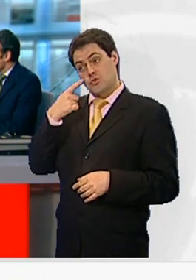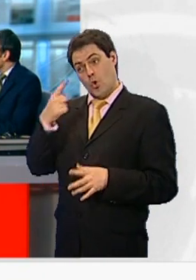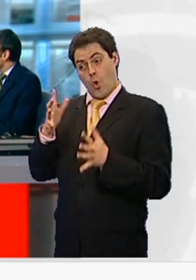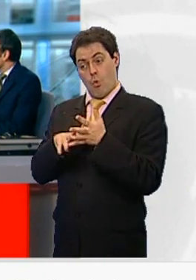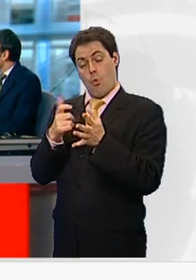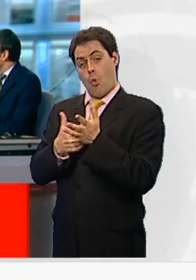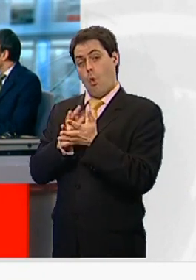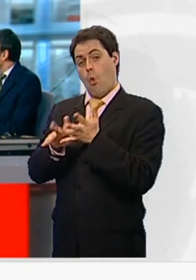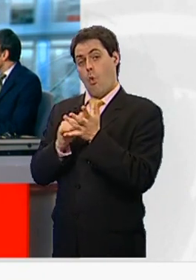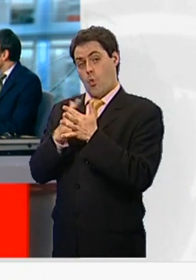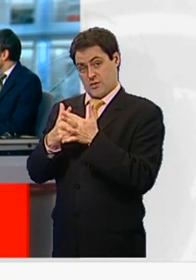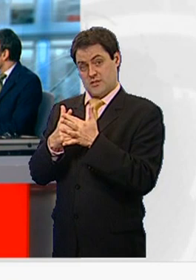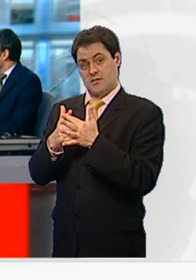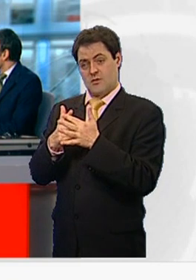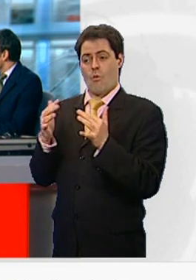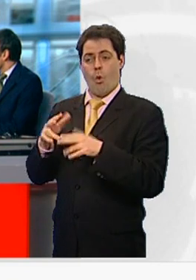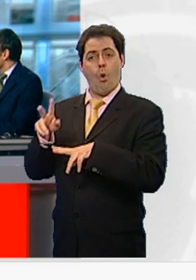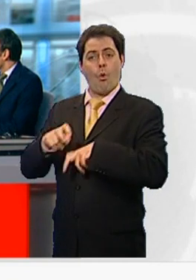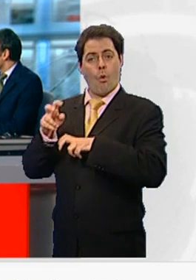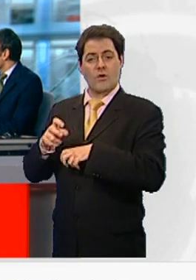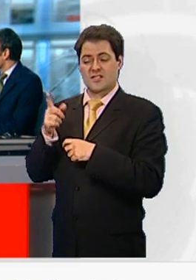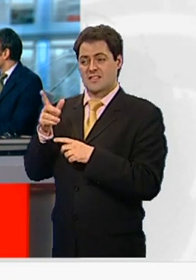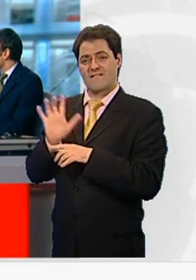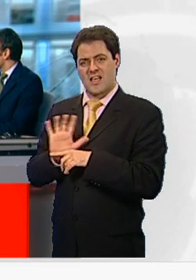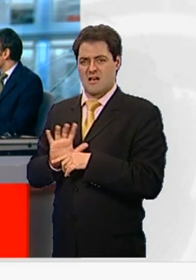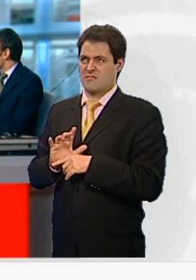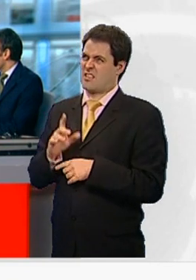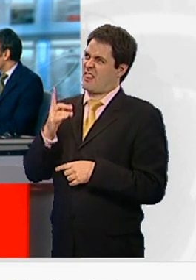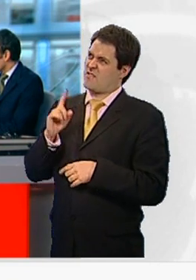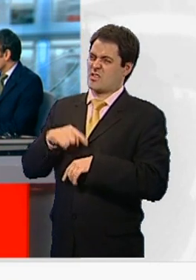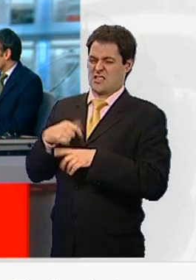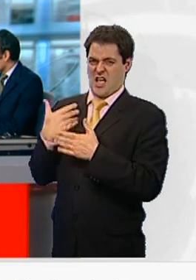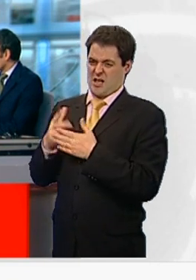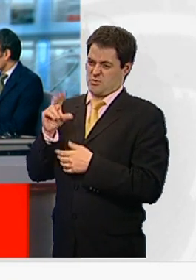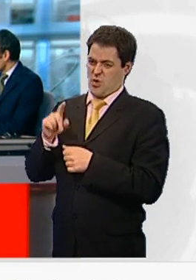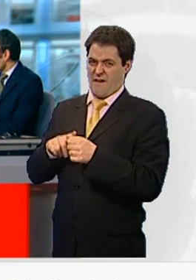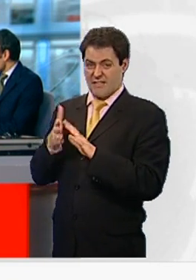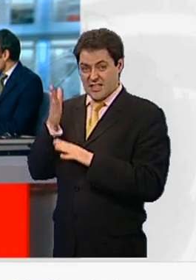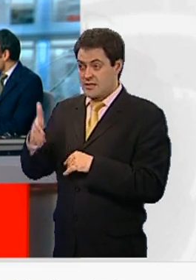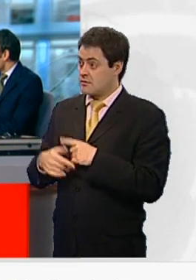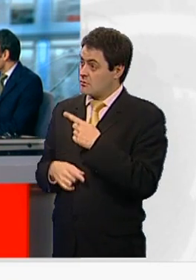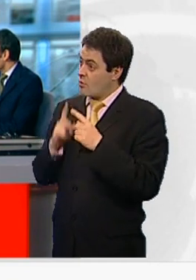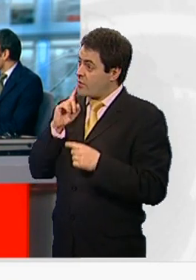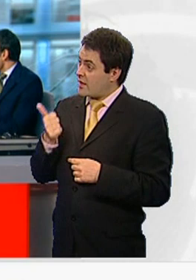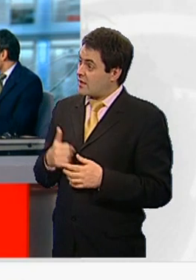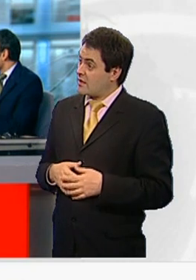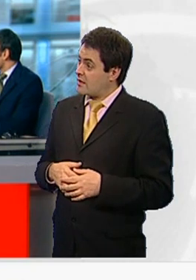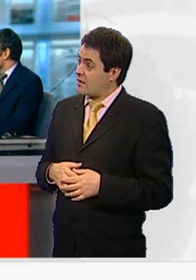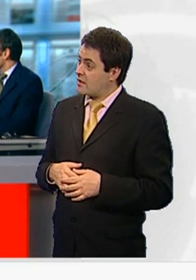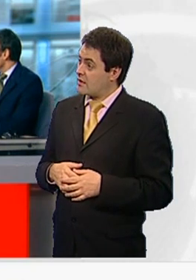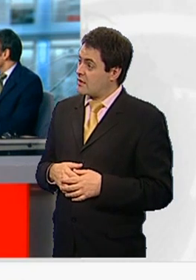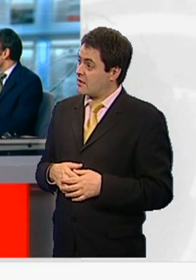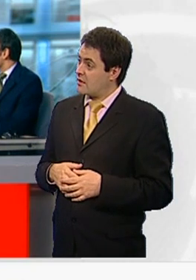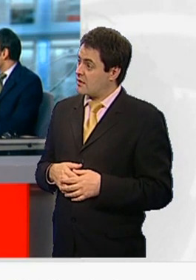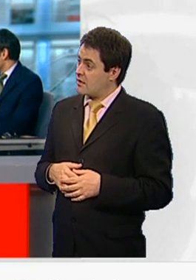has just seen War Horse. This is quite an achievement. It was a venture to the cinema, I think the first one in 12 years. So, really? Really? What did you think of